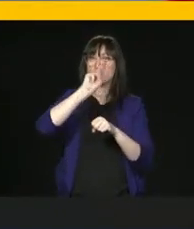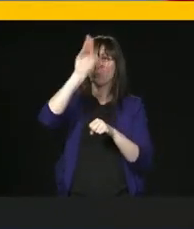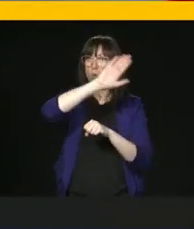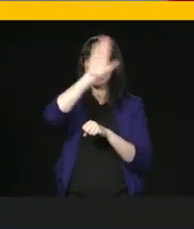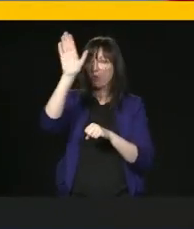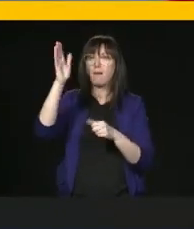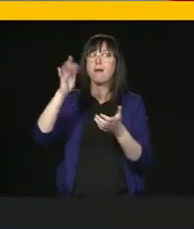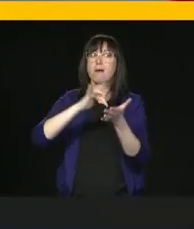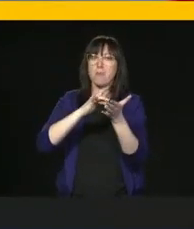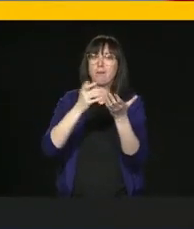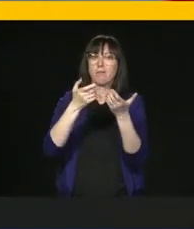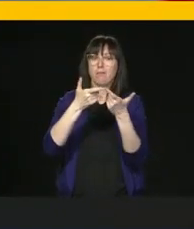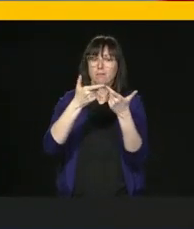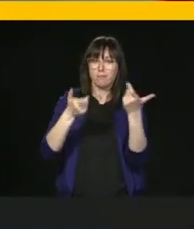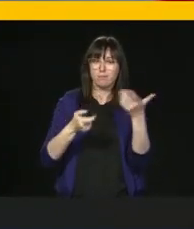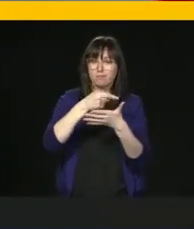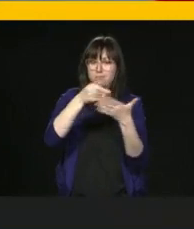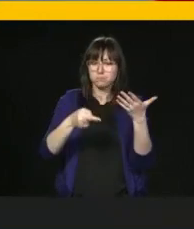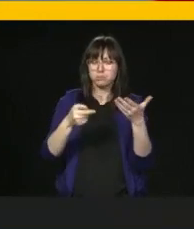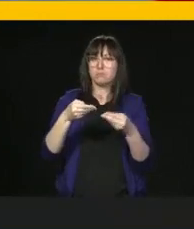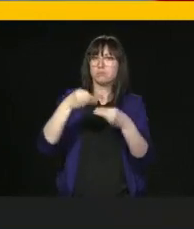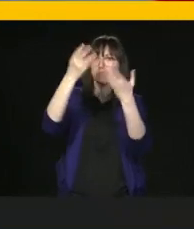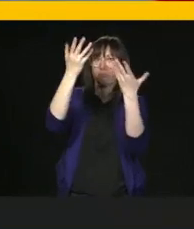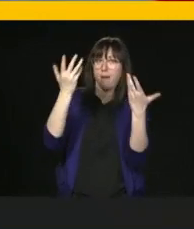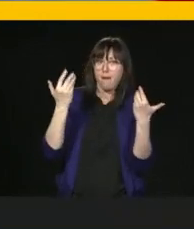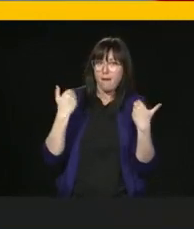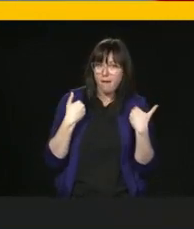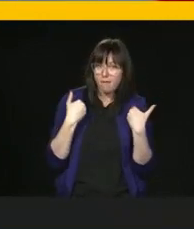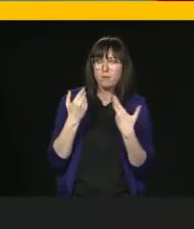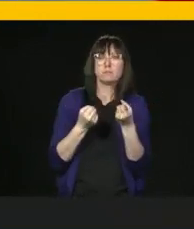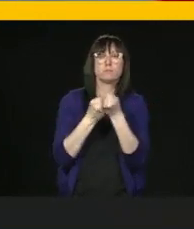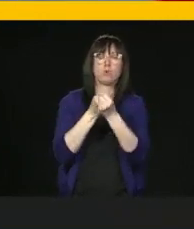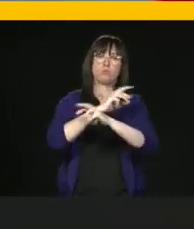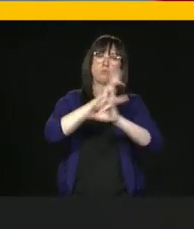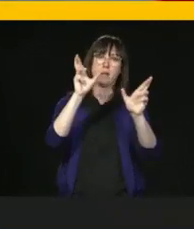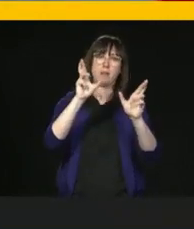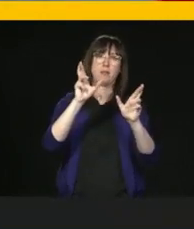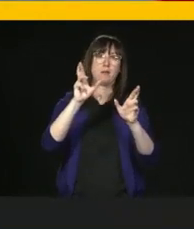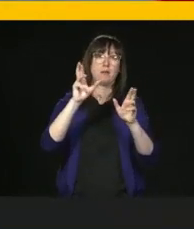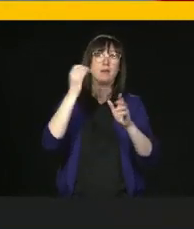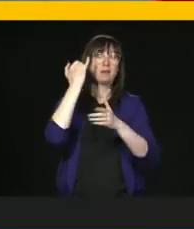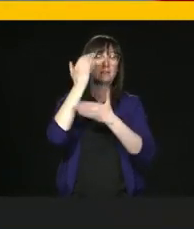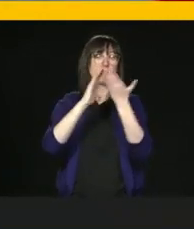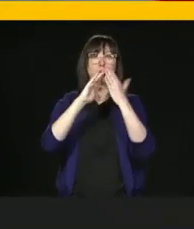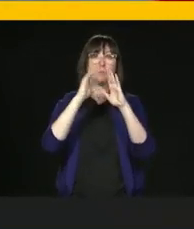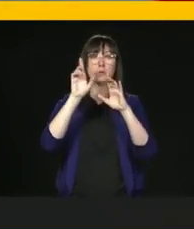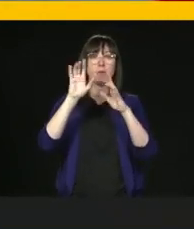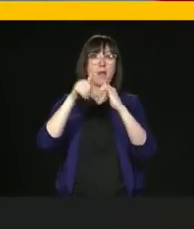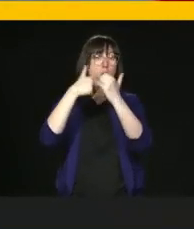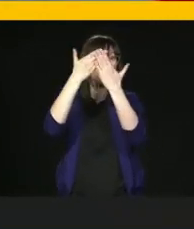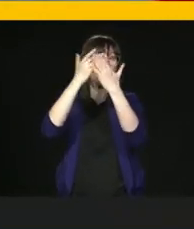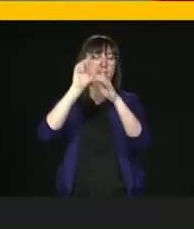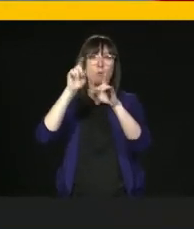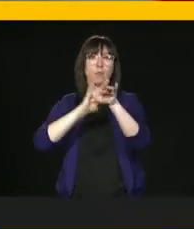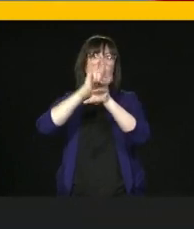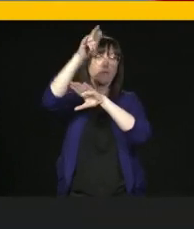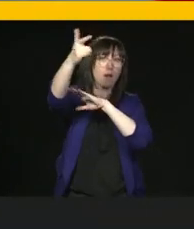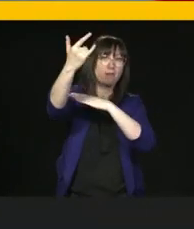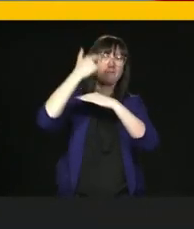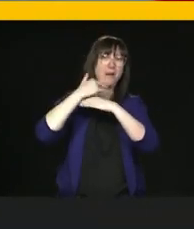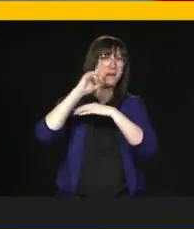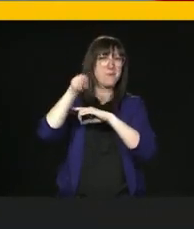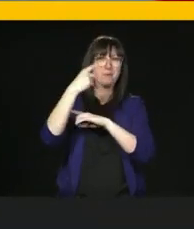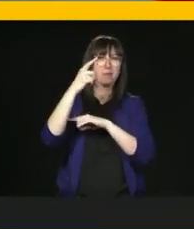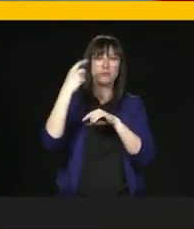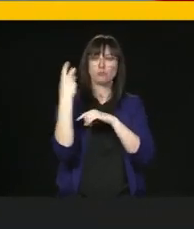essentially support that they need. They are fly-in, fly-out communities that must be maintained. And also the longer-term